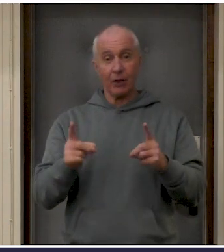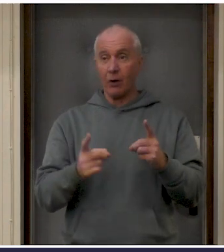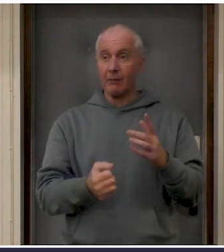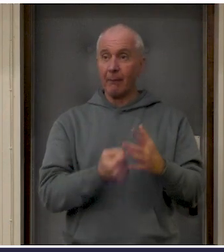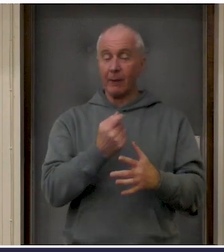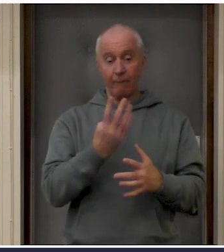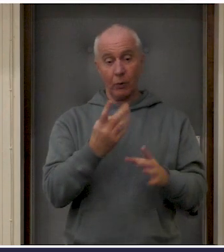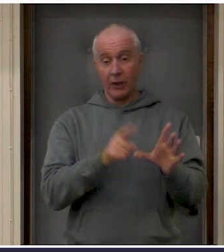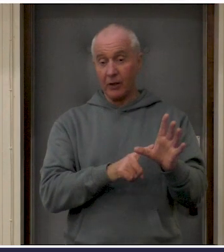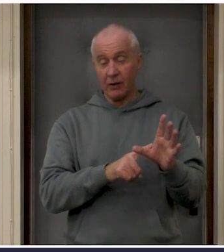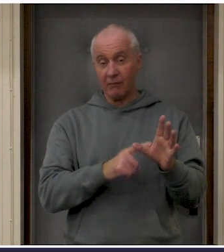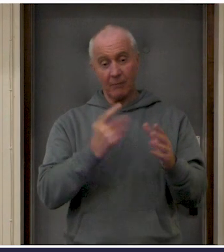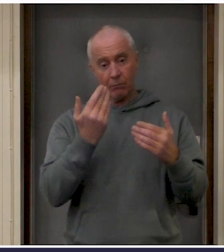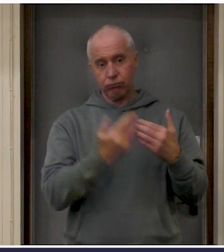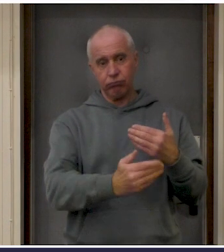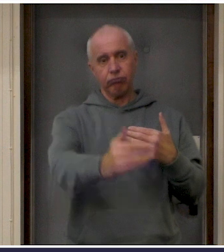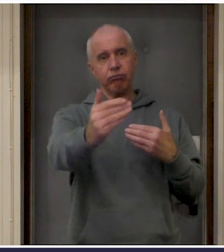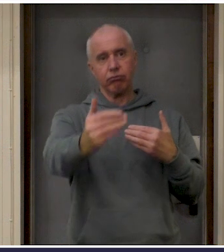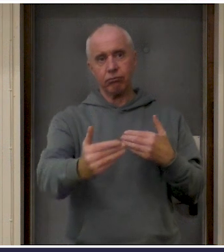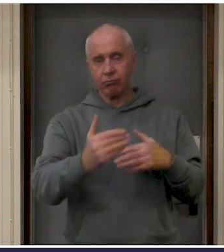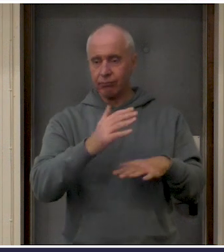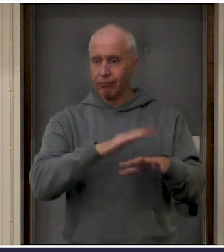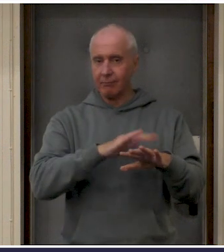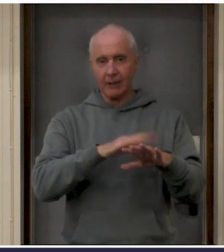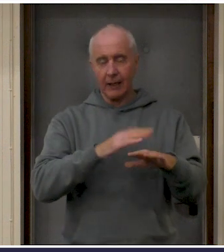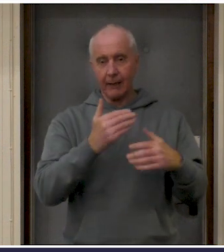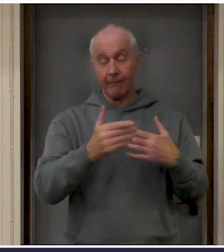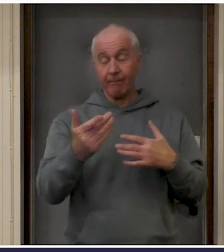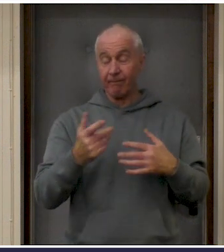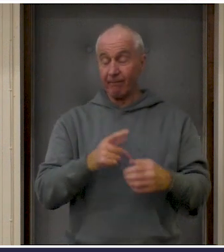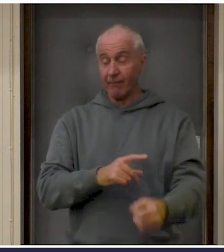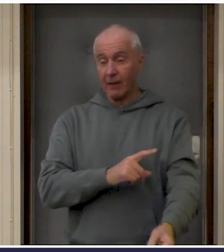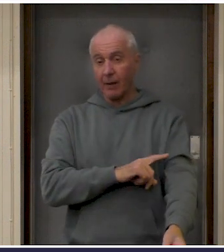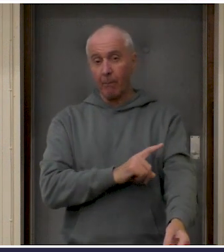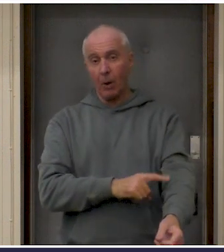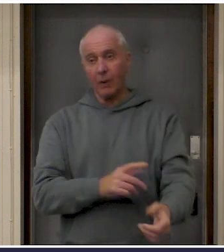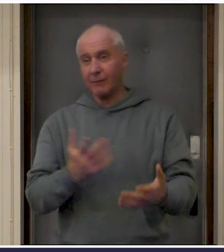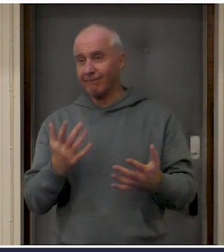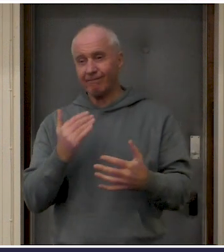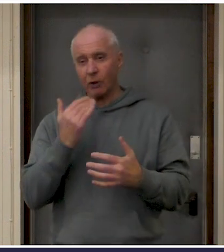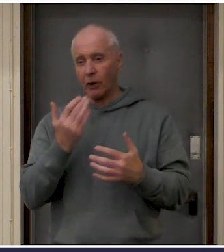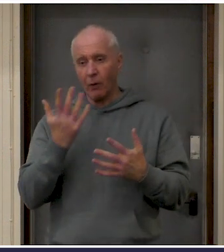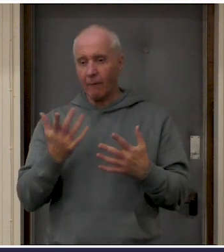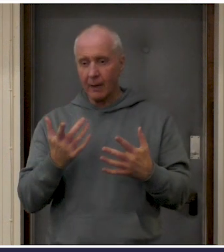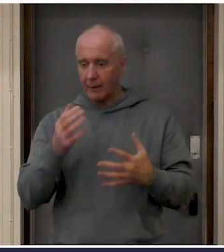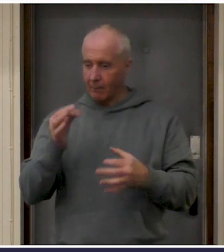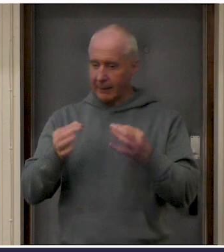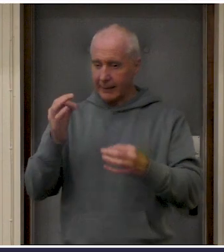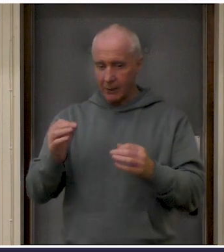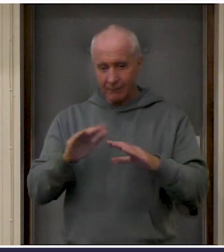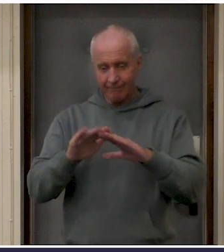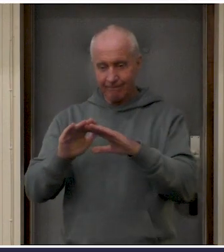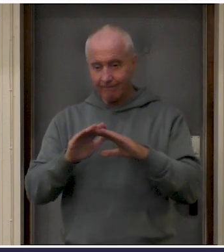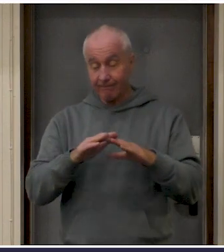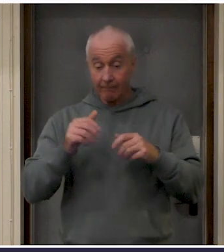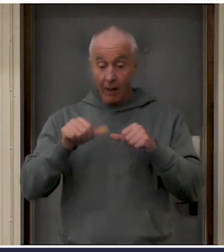years. It takes a lot longer. And so in Poland, there just isn't enough stability. They